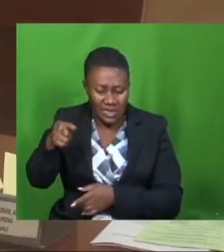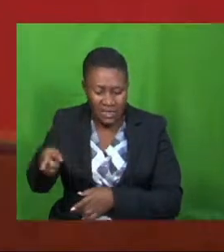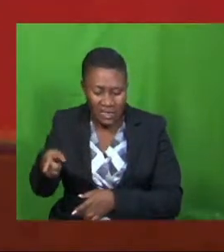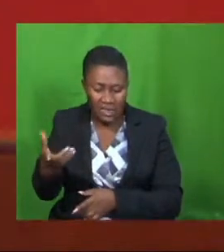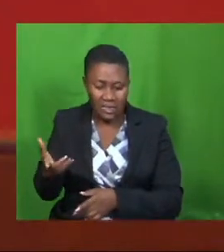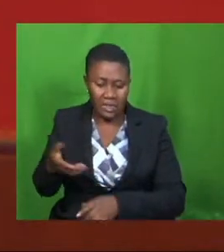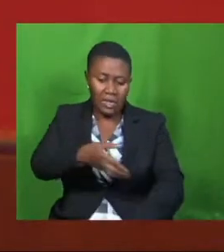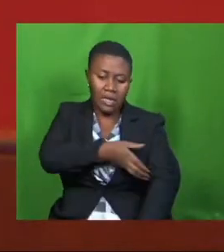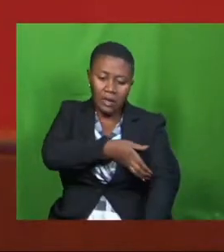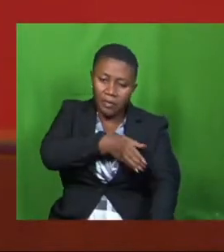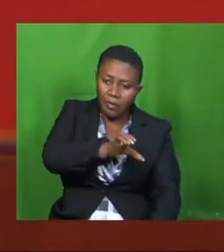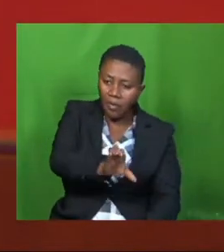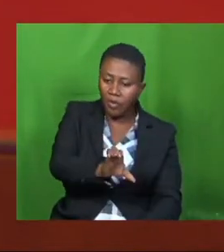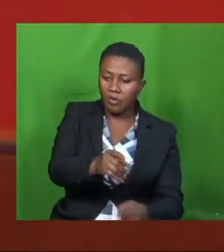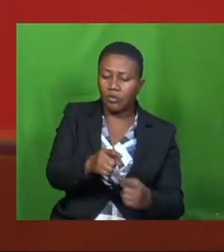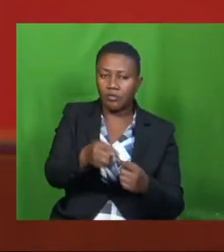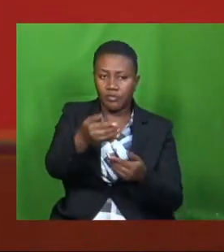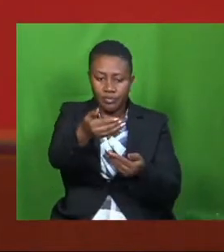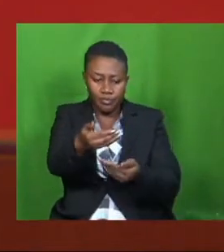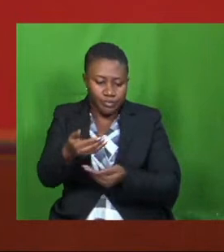that motion.